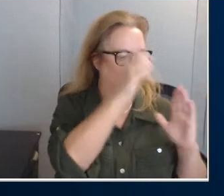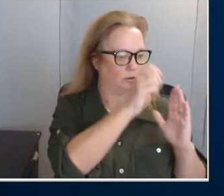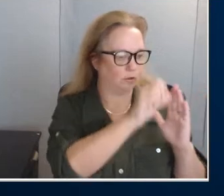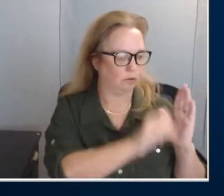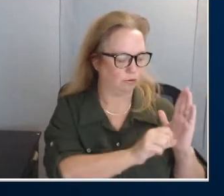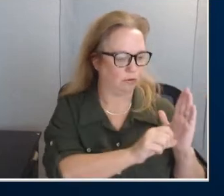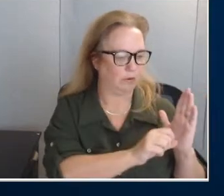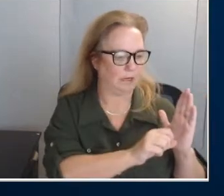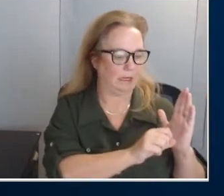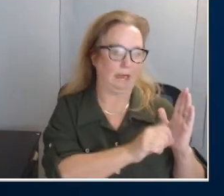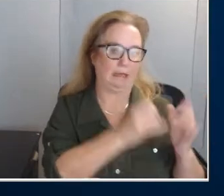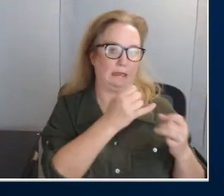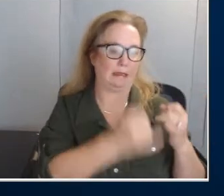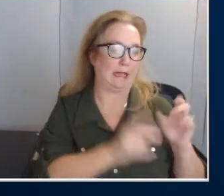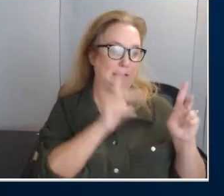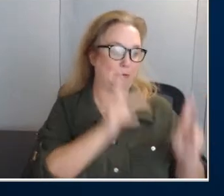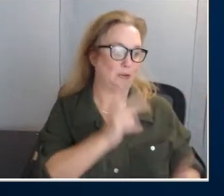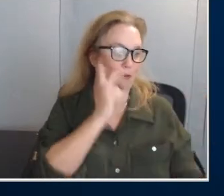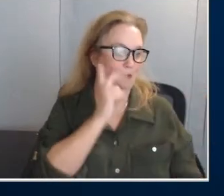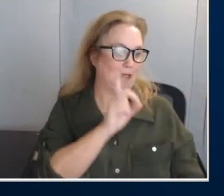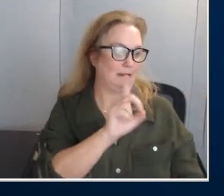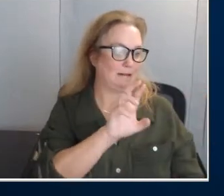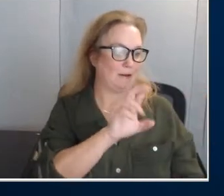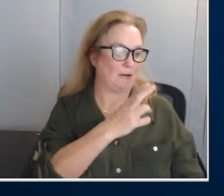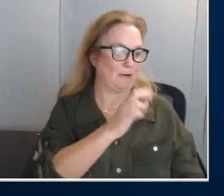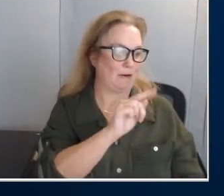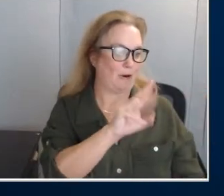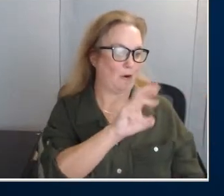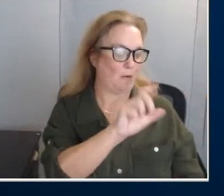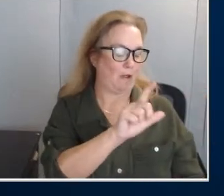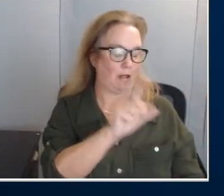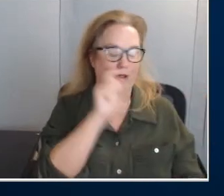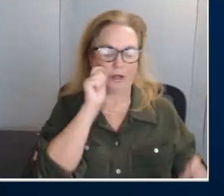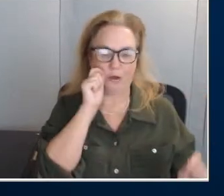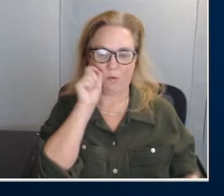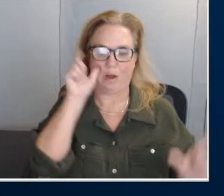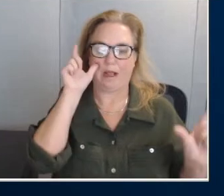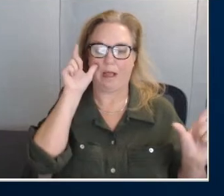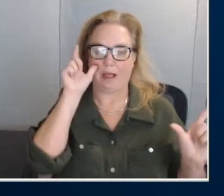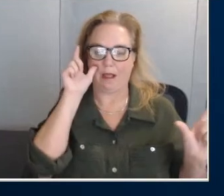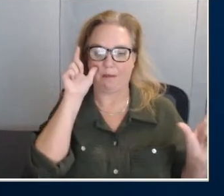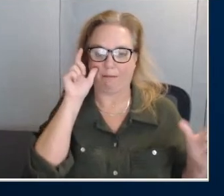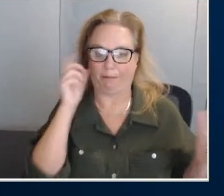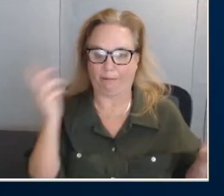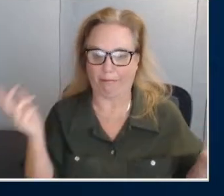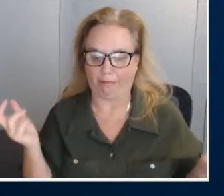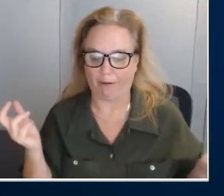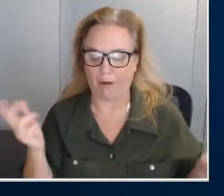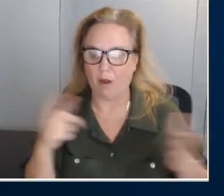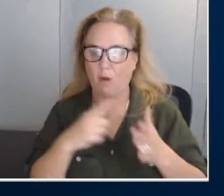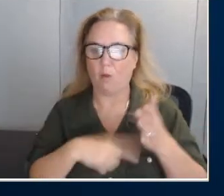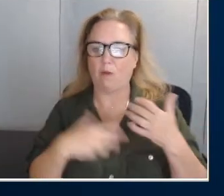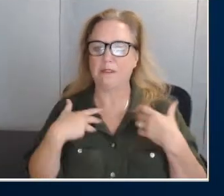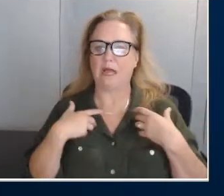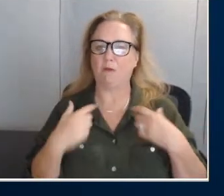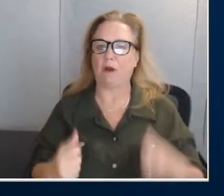see is probably Dr. Hartwell. Mm-hmm. Yeah. And then you open your eyes, and what was the recovery like?